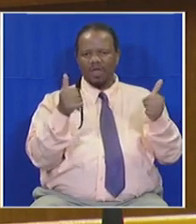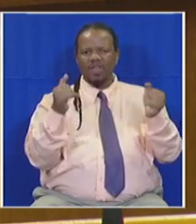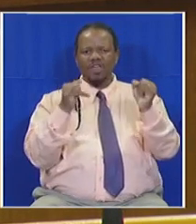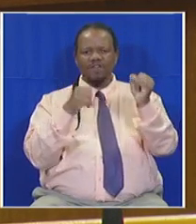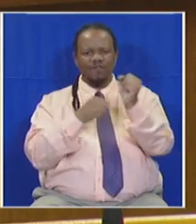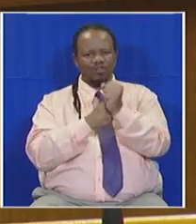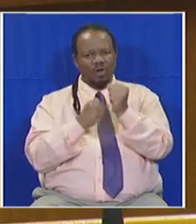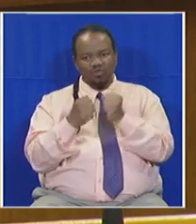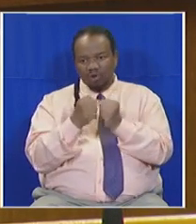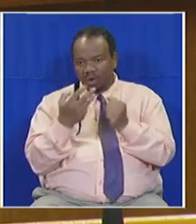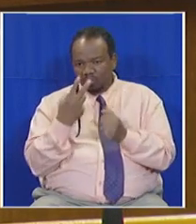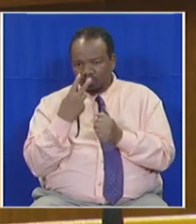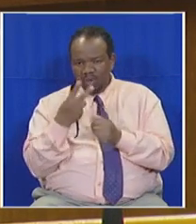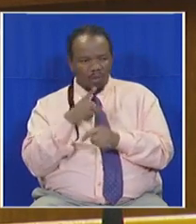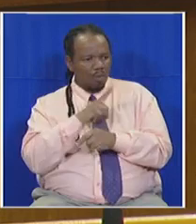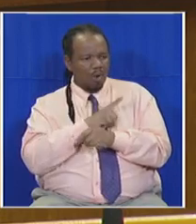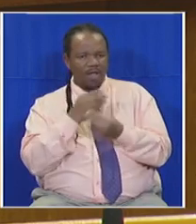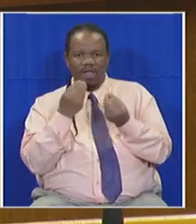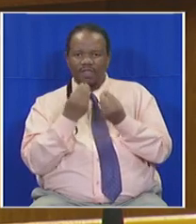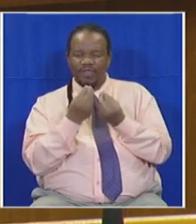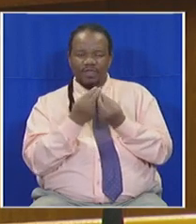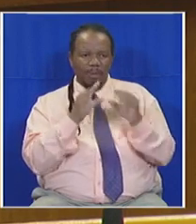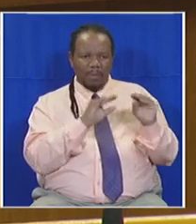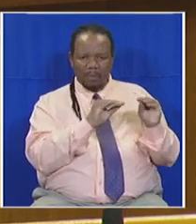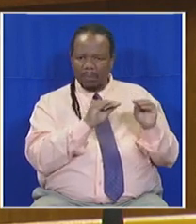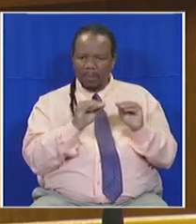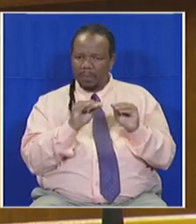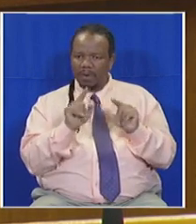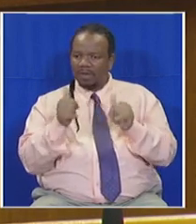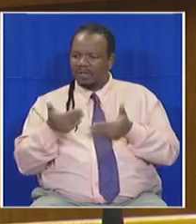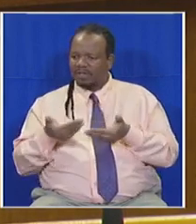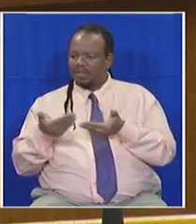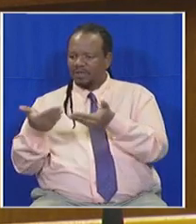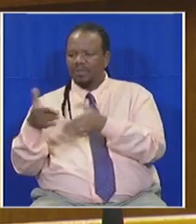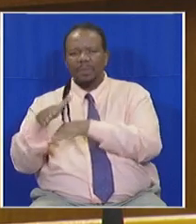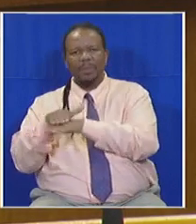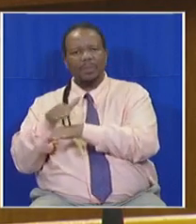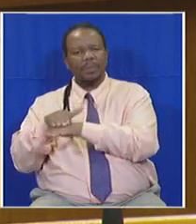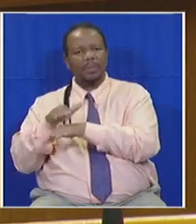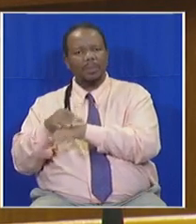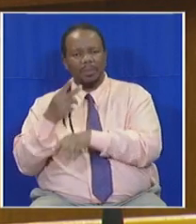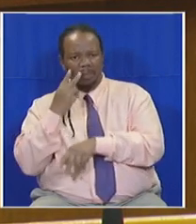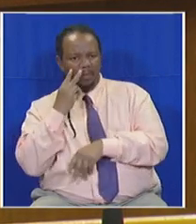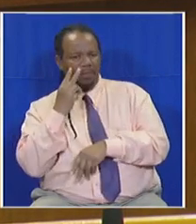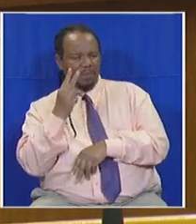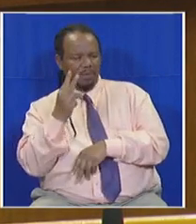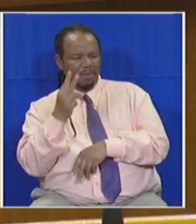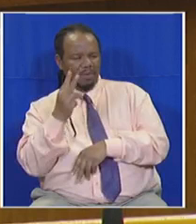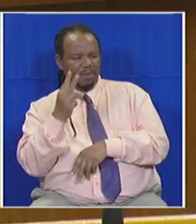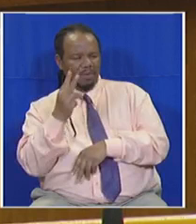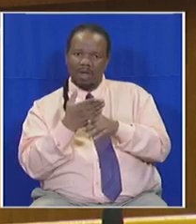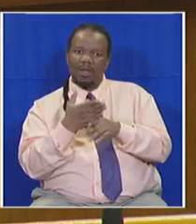major causes of delay in the delivery of basic services. Working through the Municipal Infrastructure Support Agent